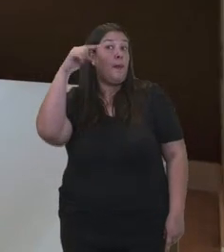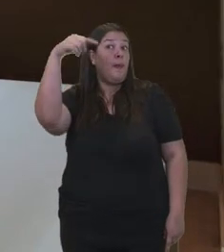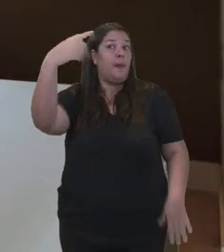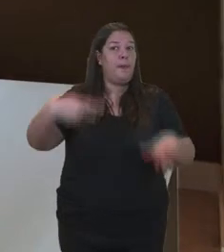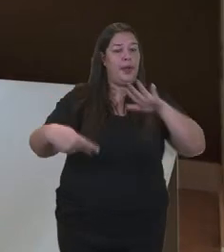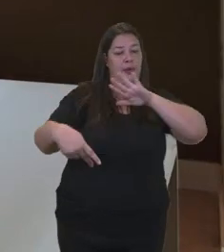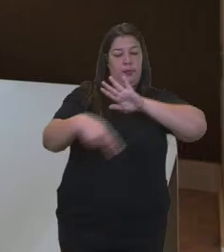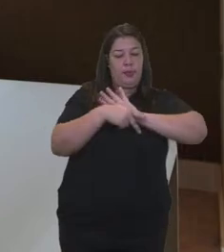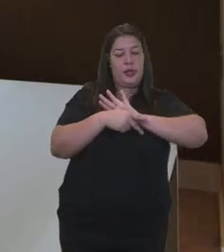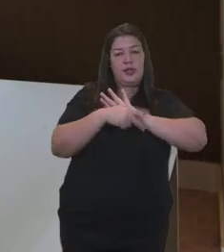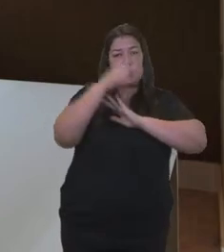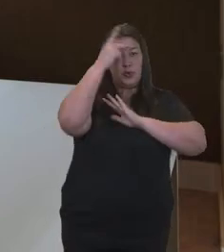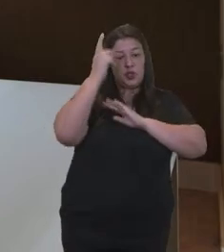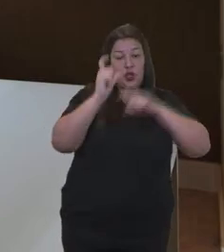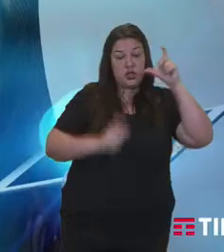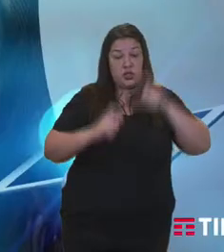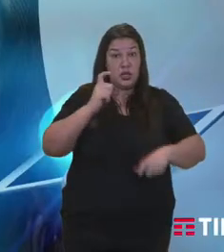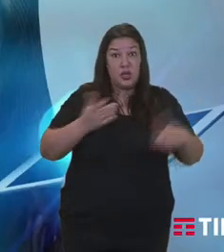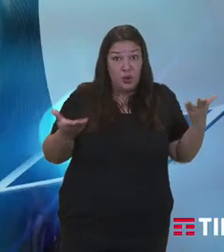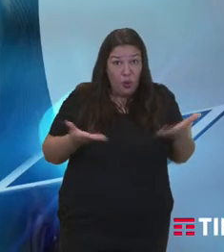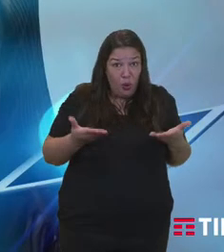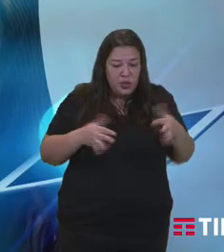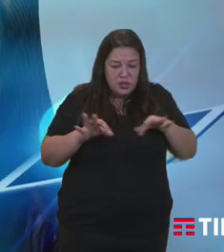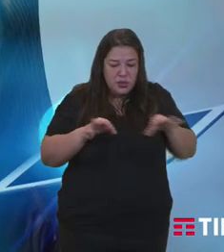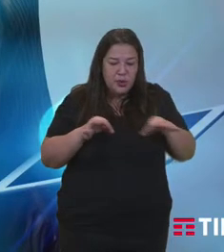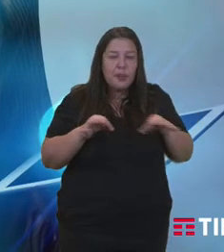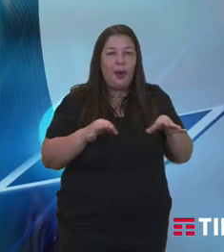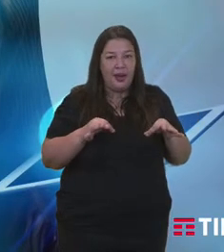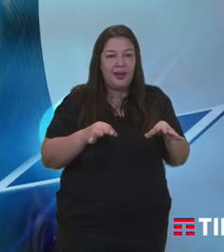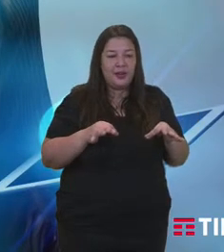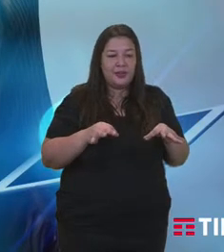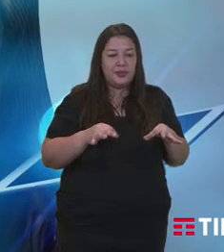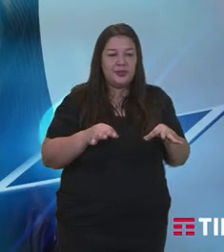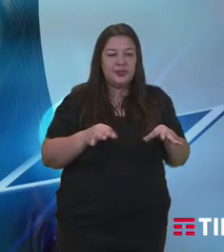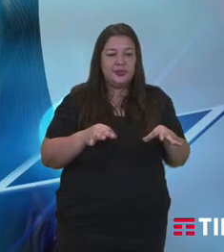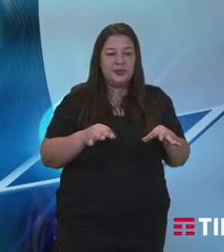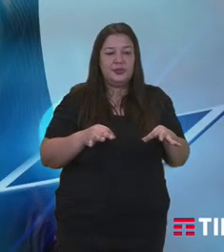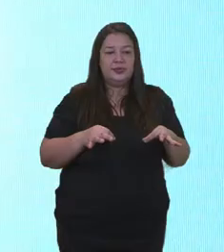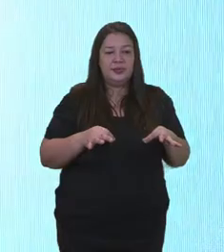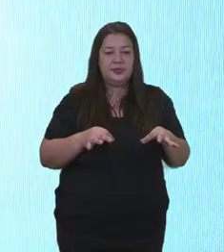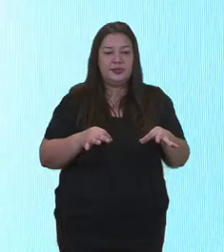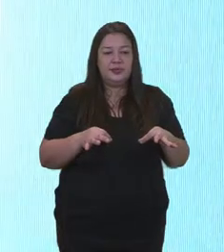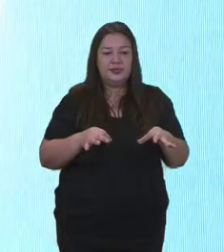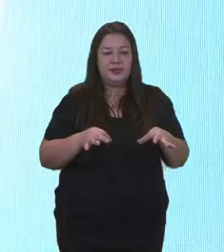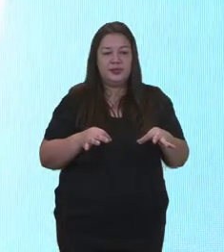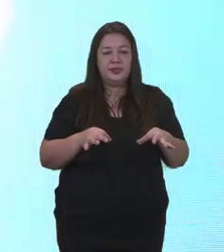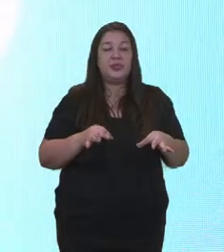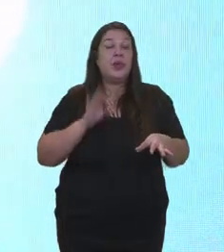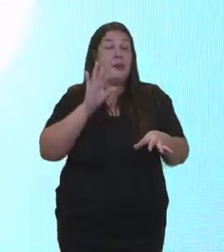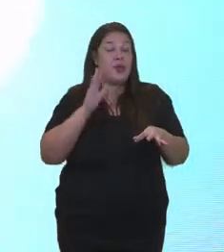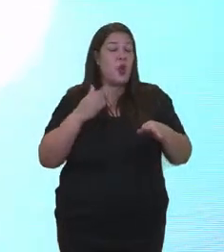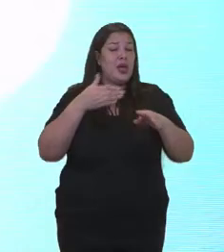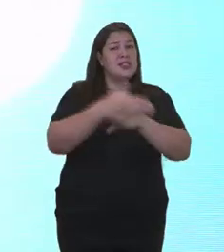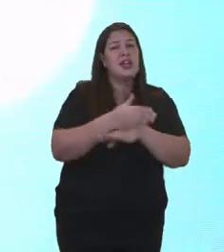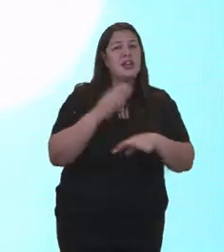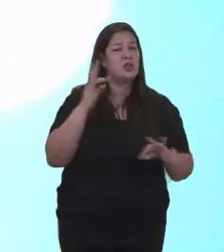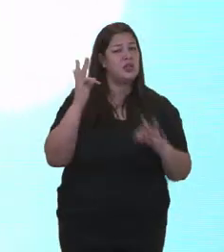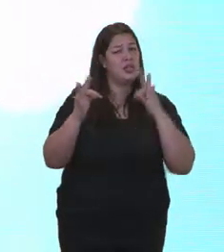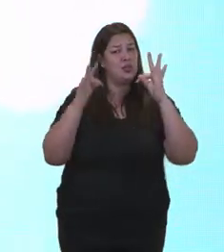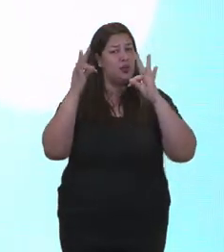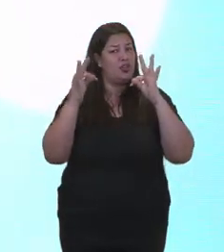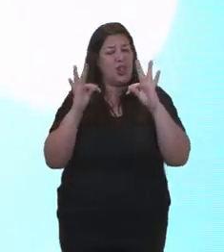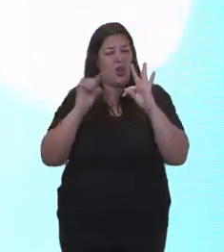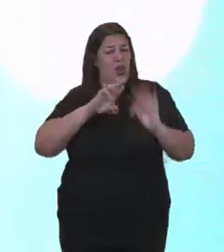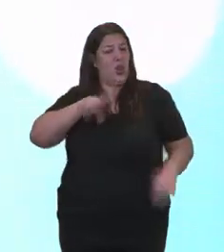who today are getting ready to face it. However, but access to